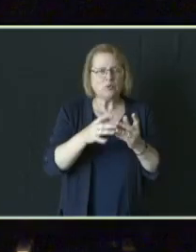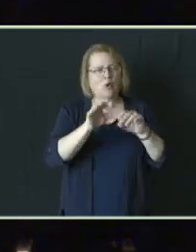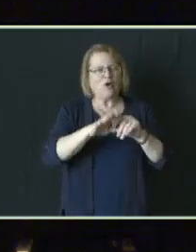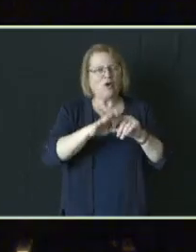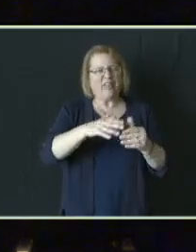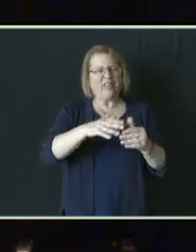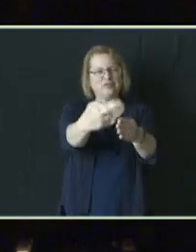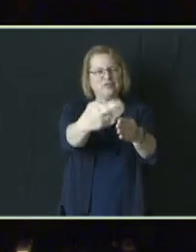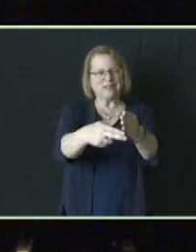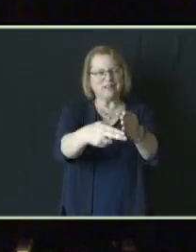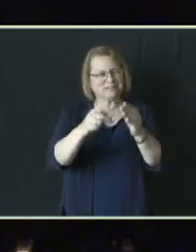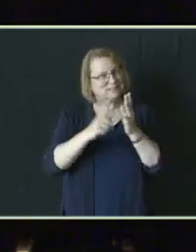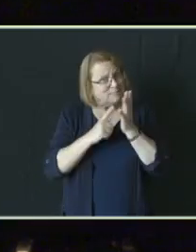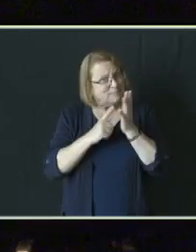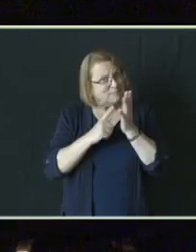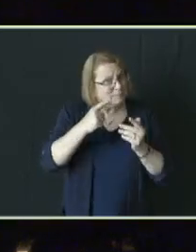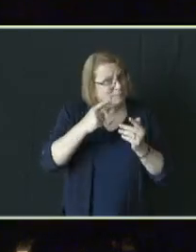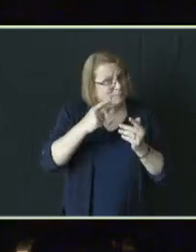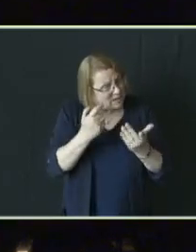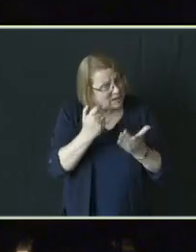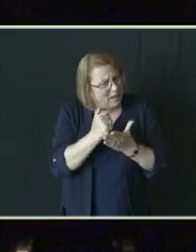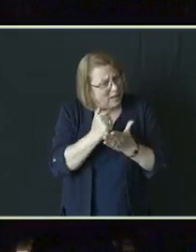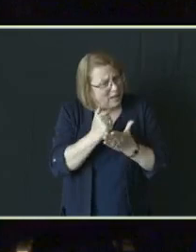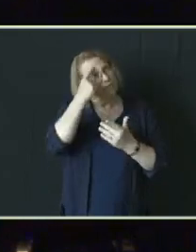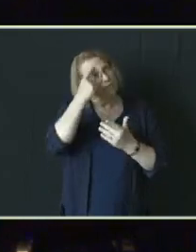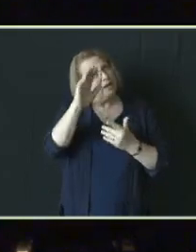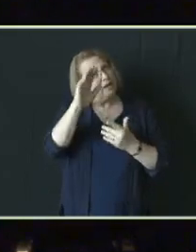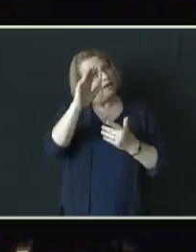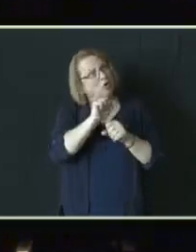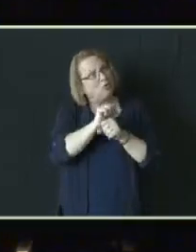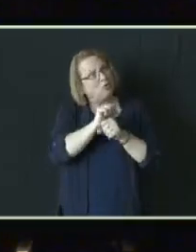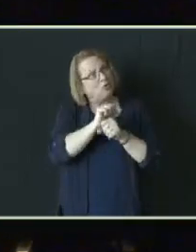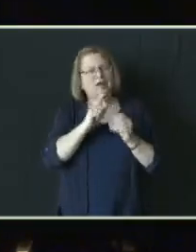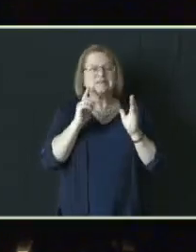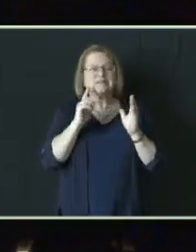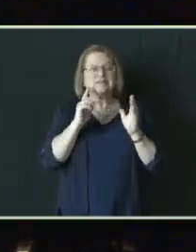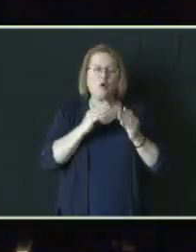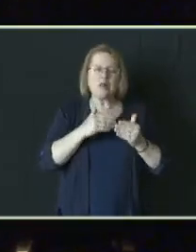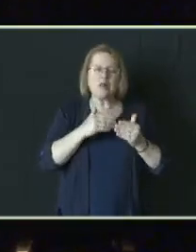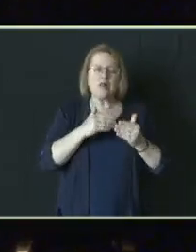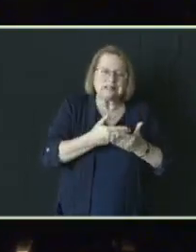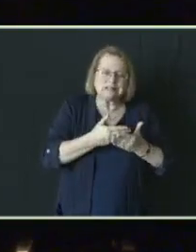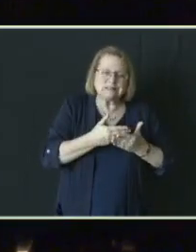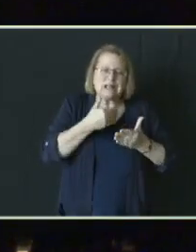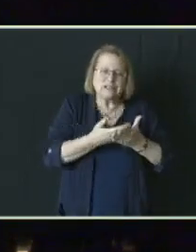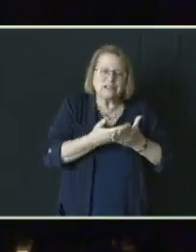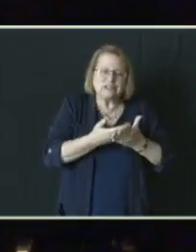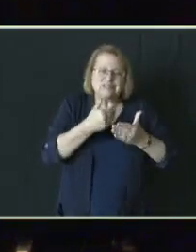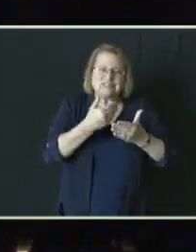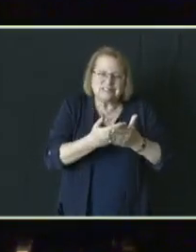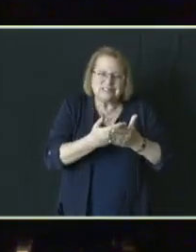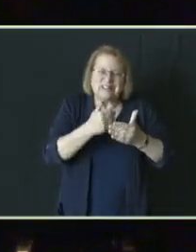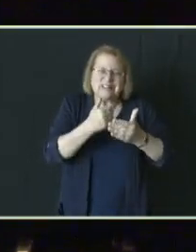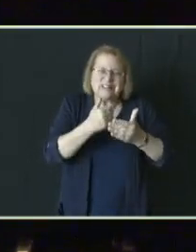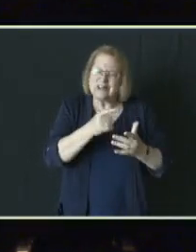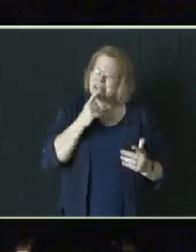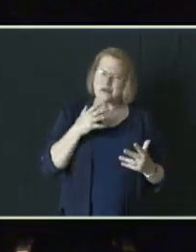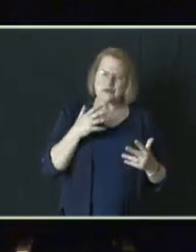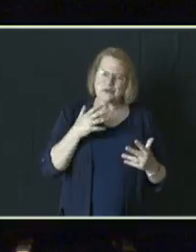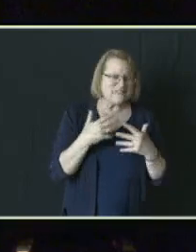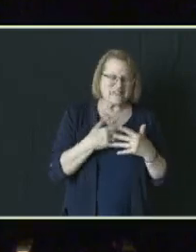think of your career as a series of smaller destinations. So don't forget, don't be afraid to get